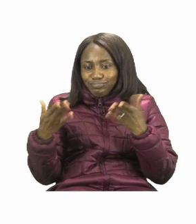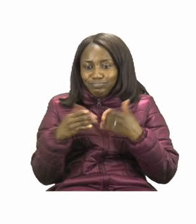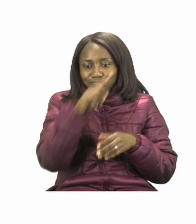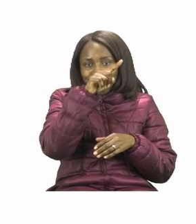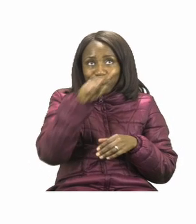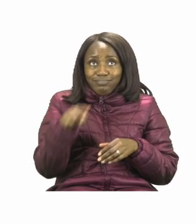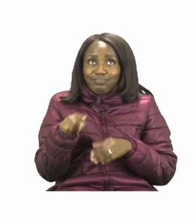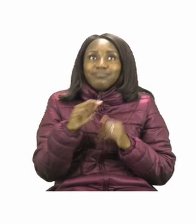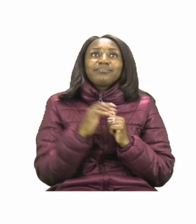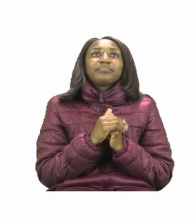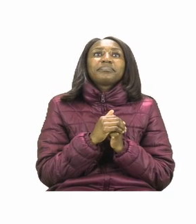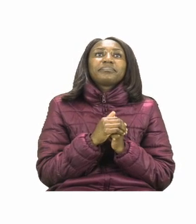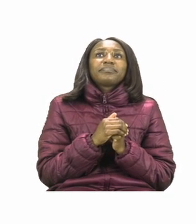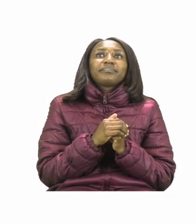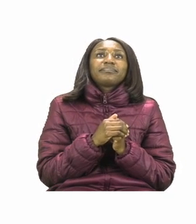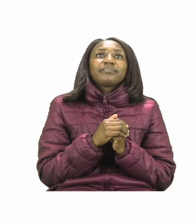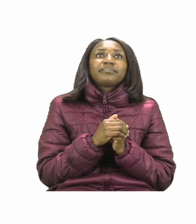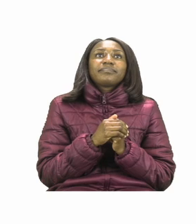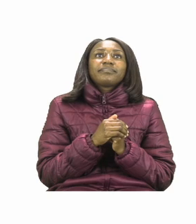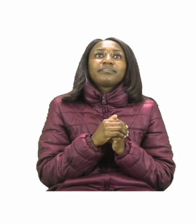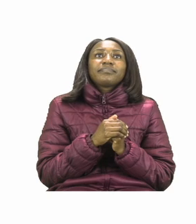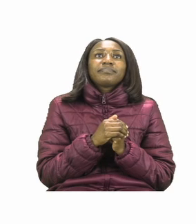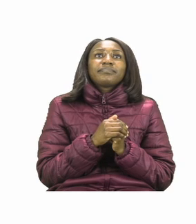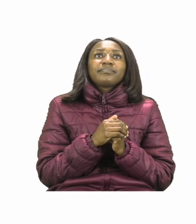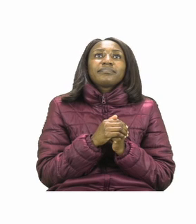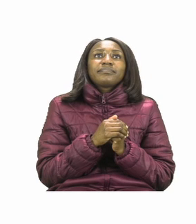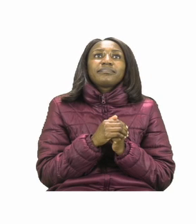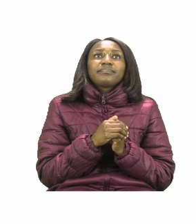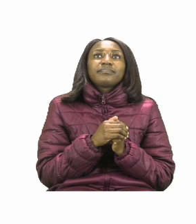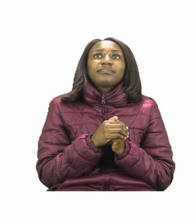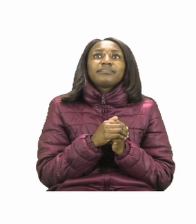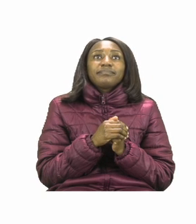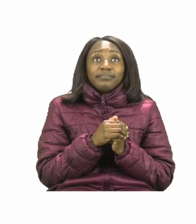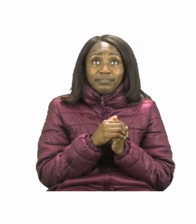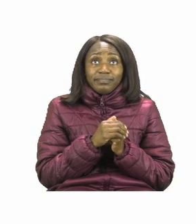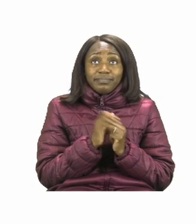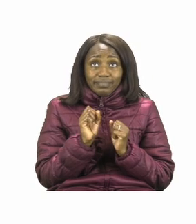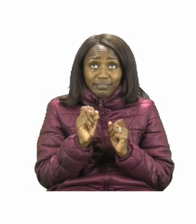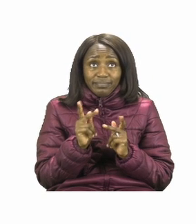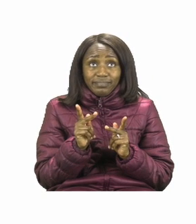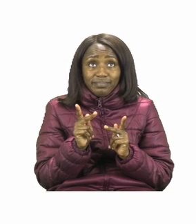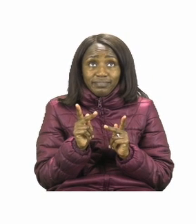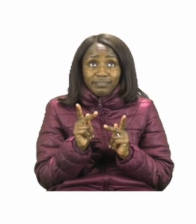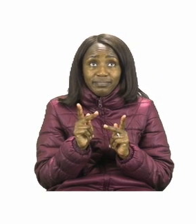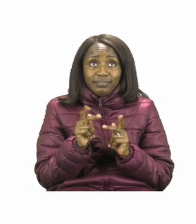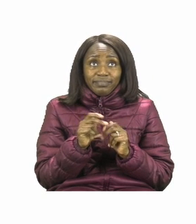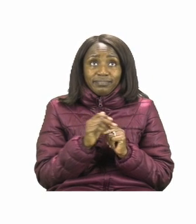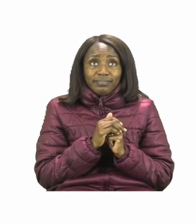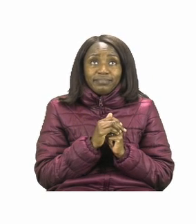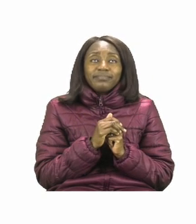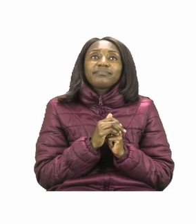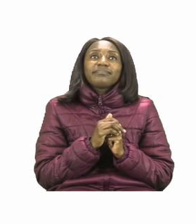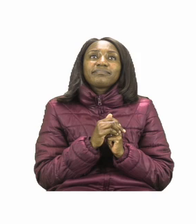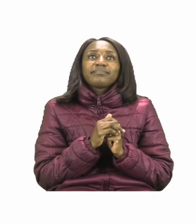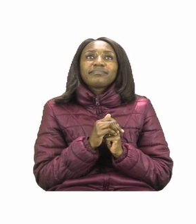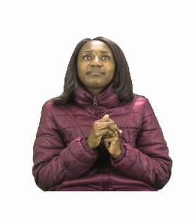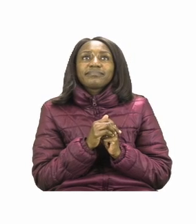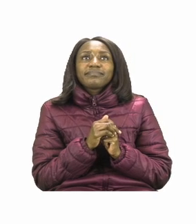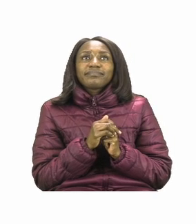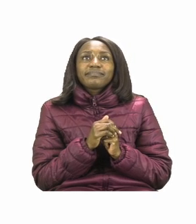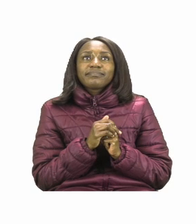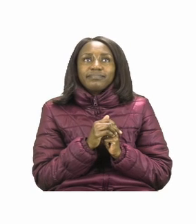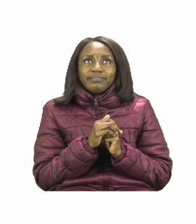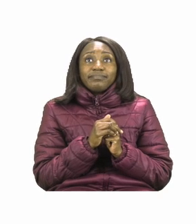Now remember, when you're reading two letter words, if you don't know how to say them, that's okay. Sound them first